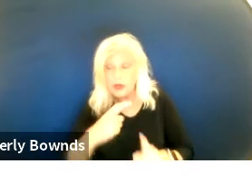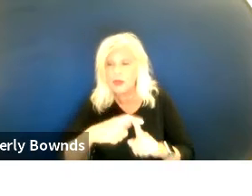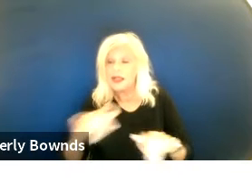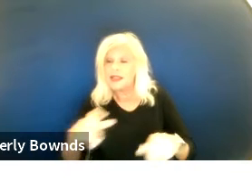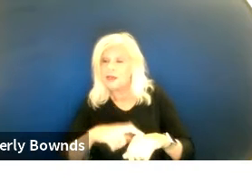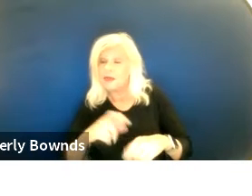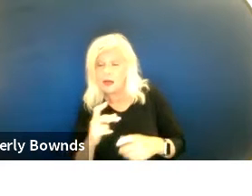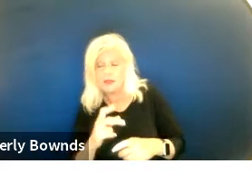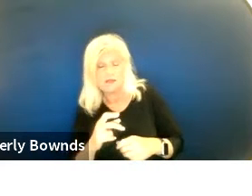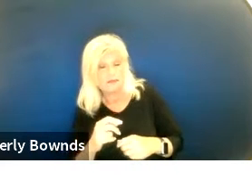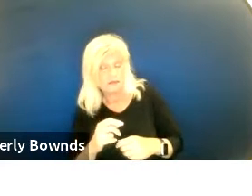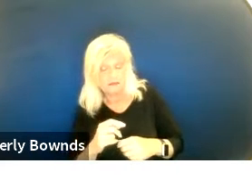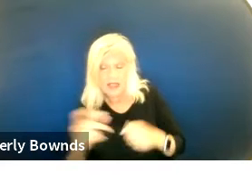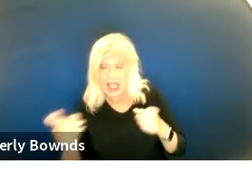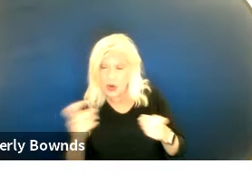handle the